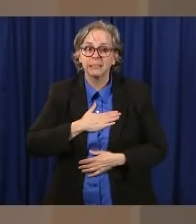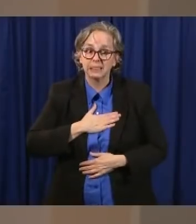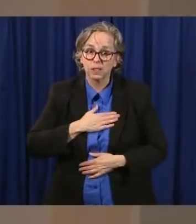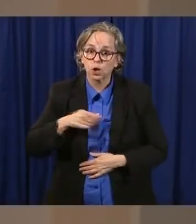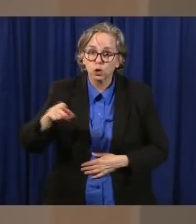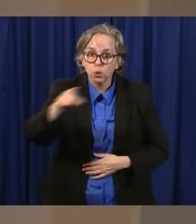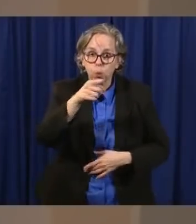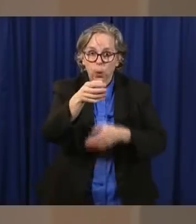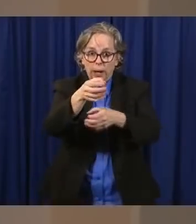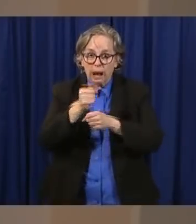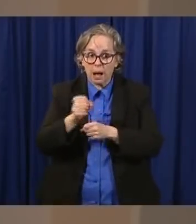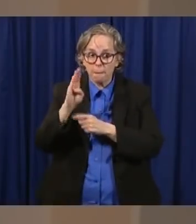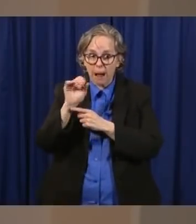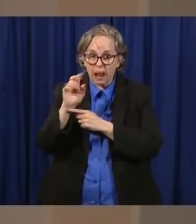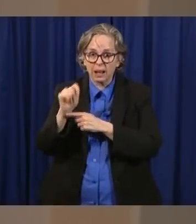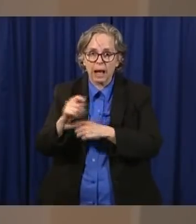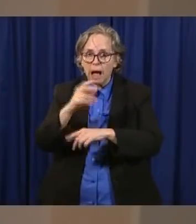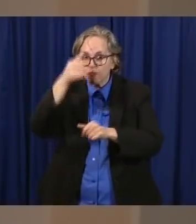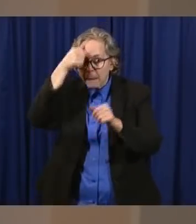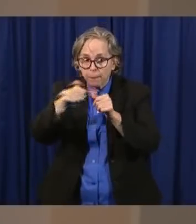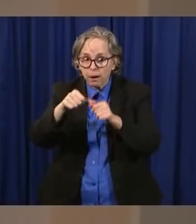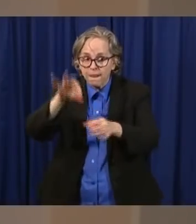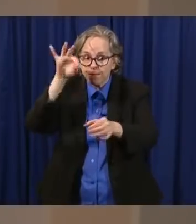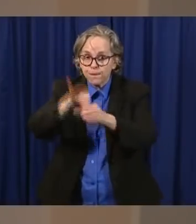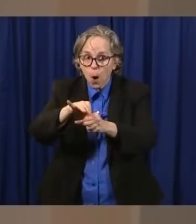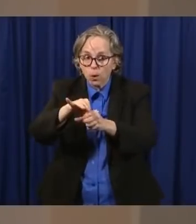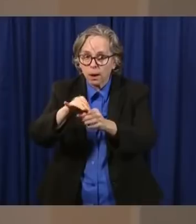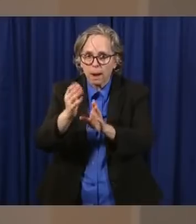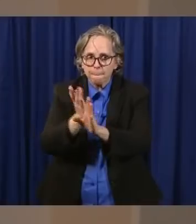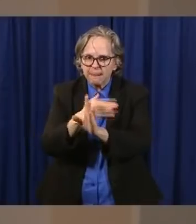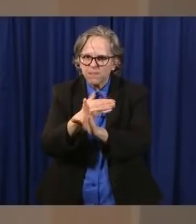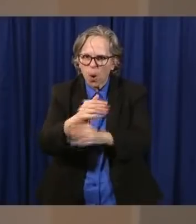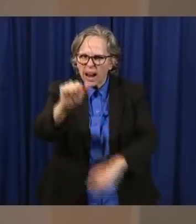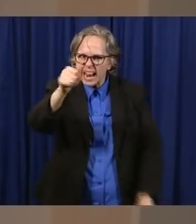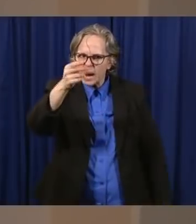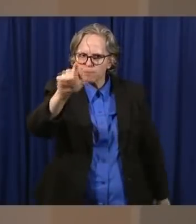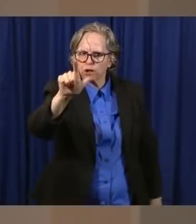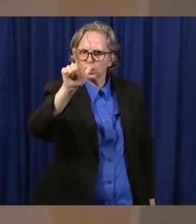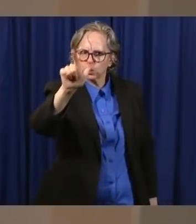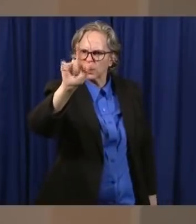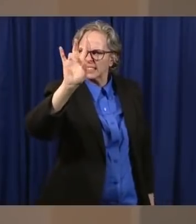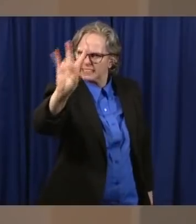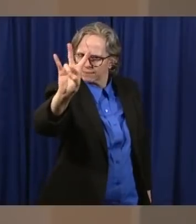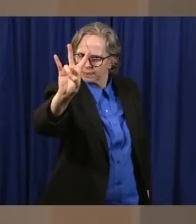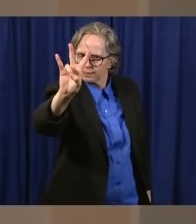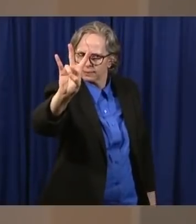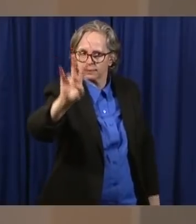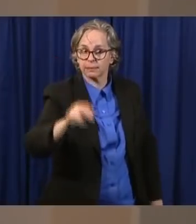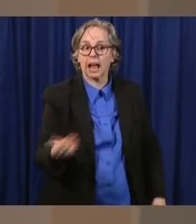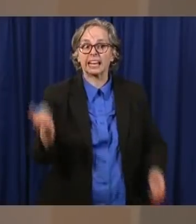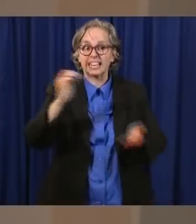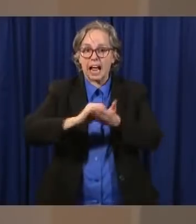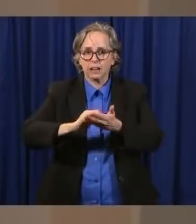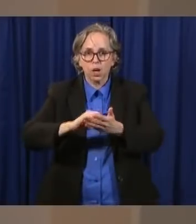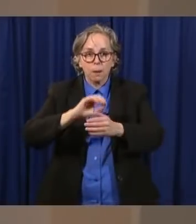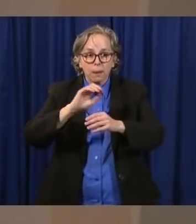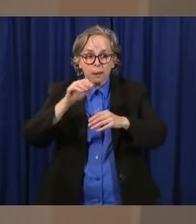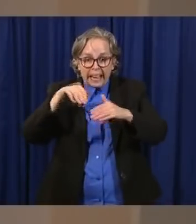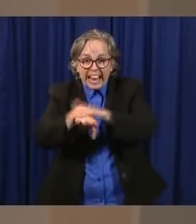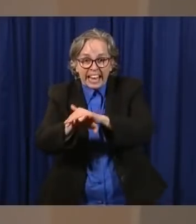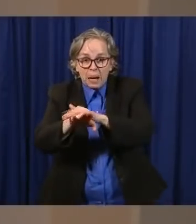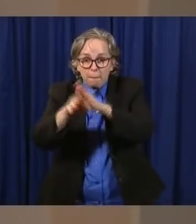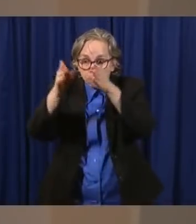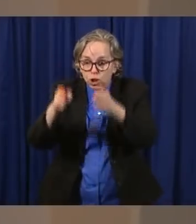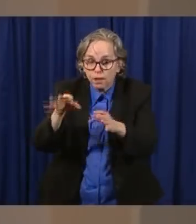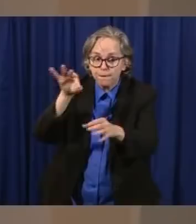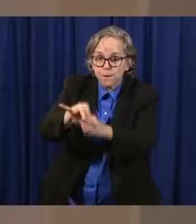back before the April 28th deadline. There will be no in-person voting. It's all going to be done by mail for